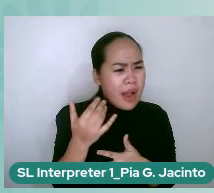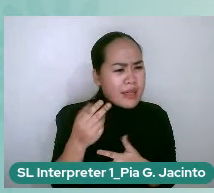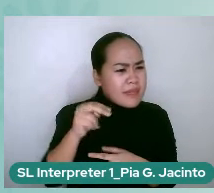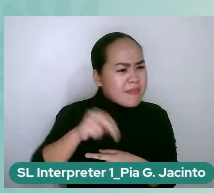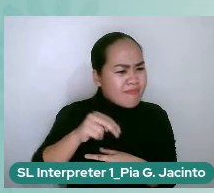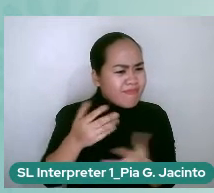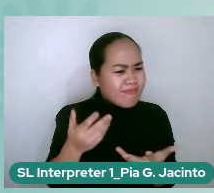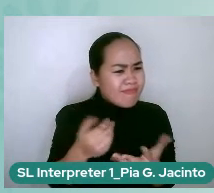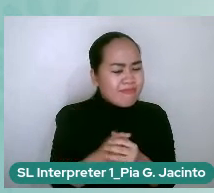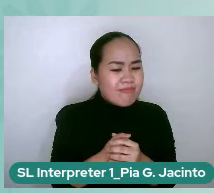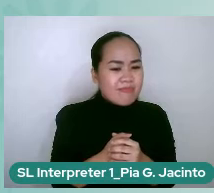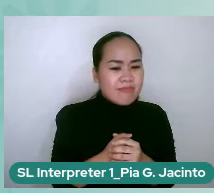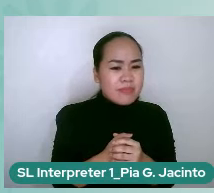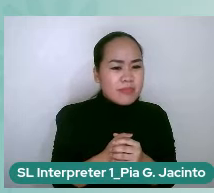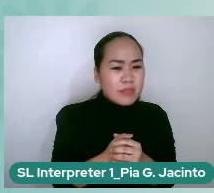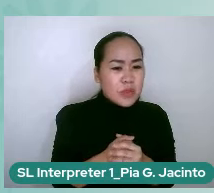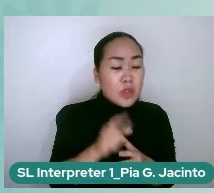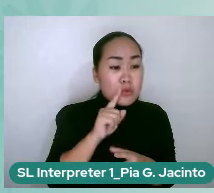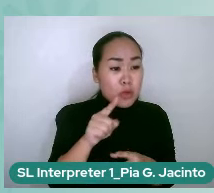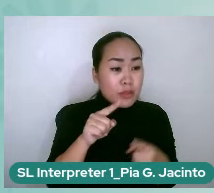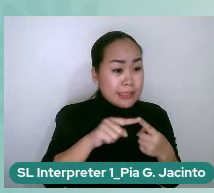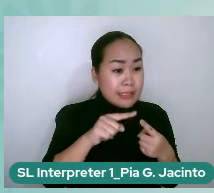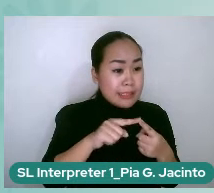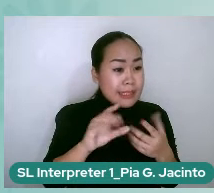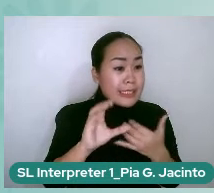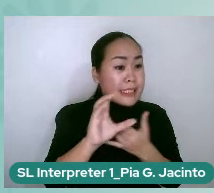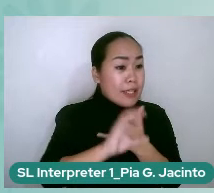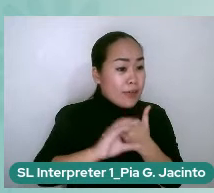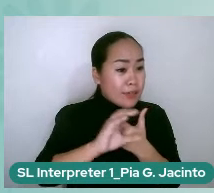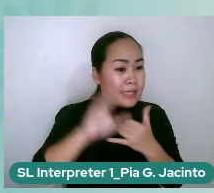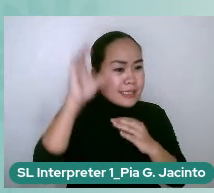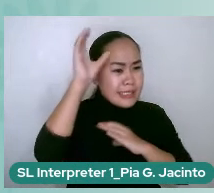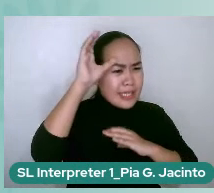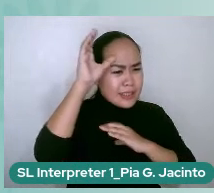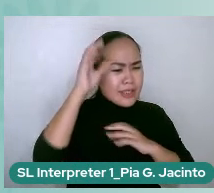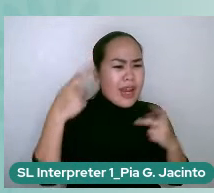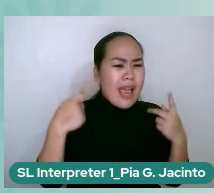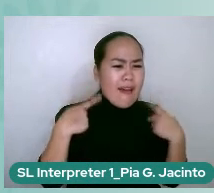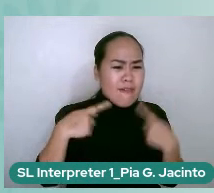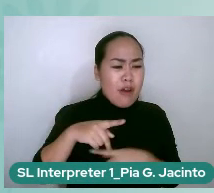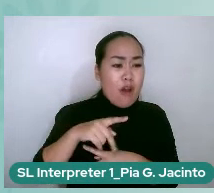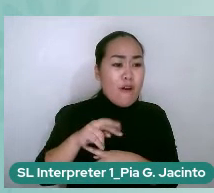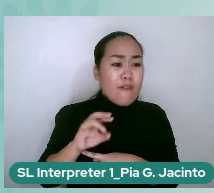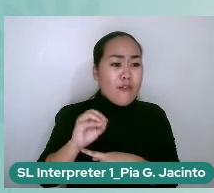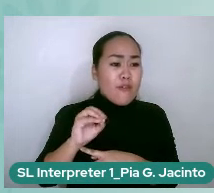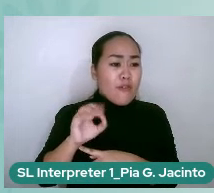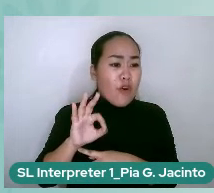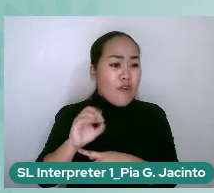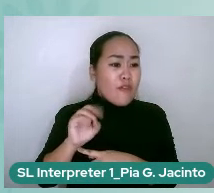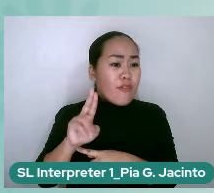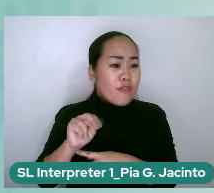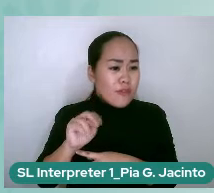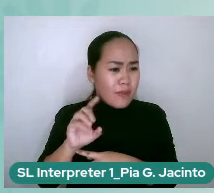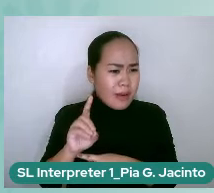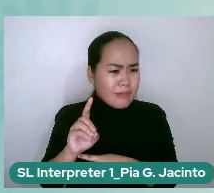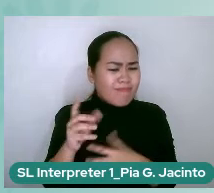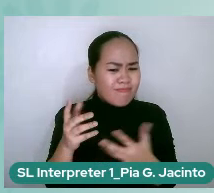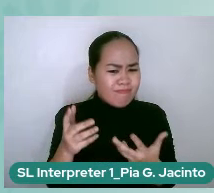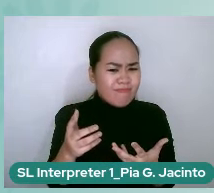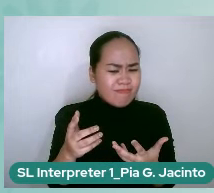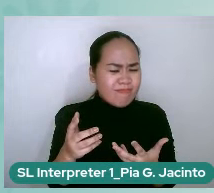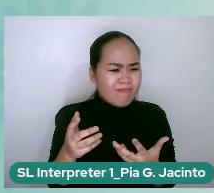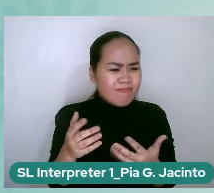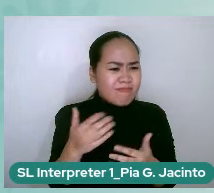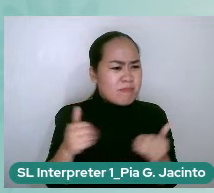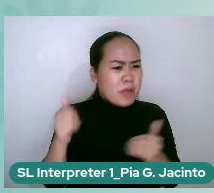perhaps reflects one of the most profound inequalities that exist in the cancer agenda. The burden is highest amongst the most